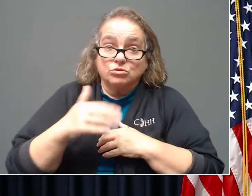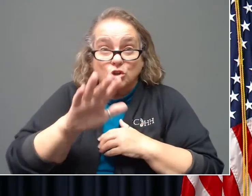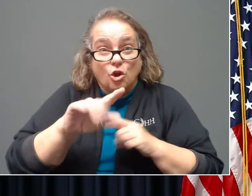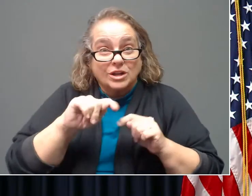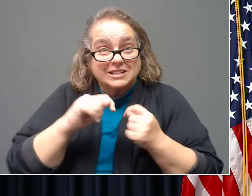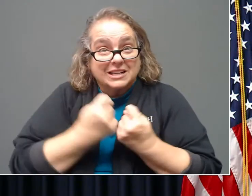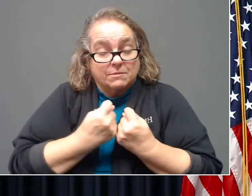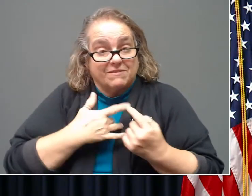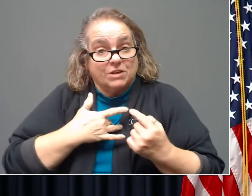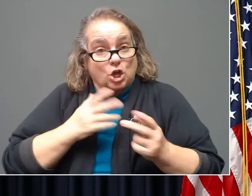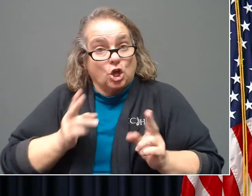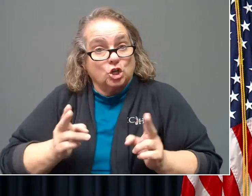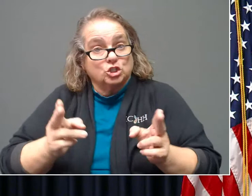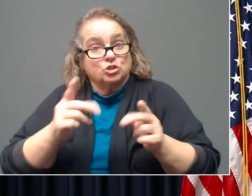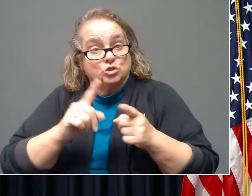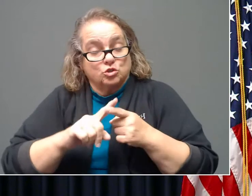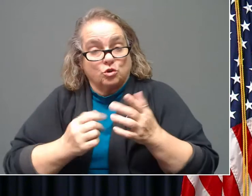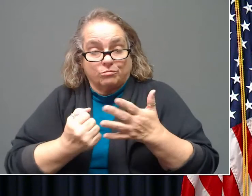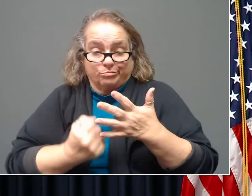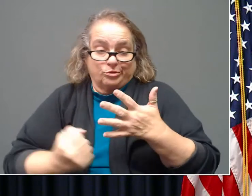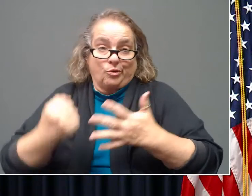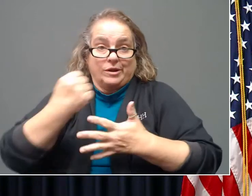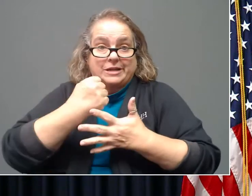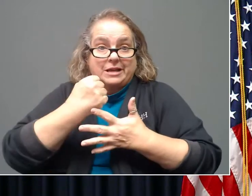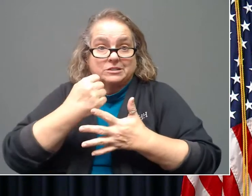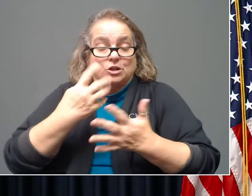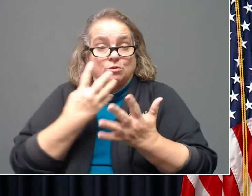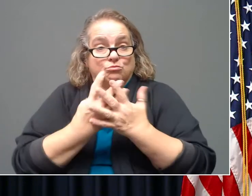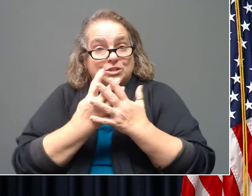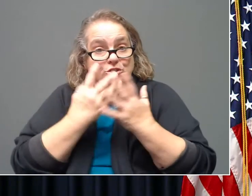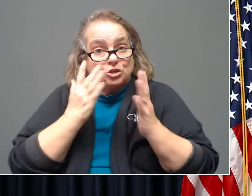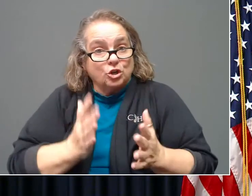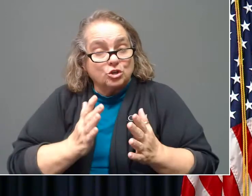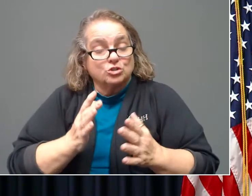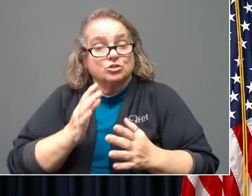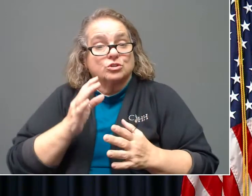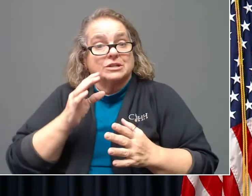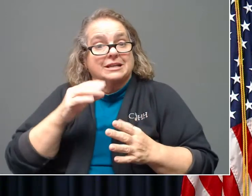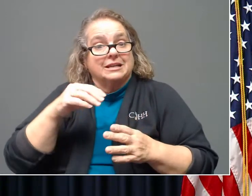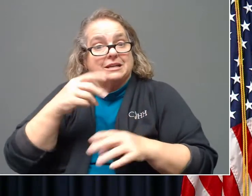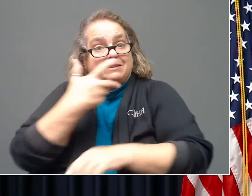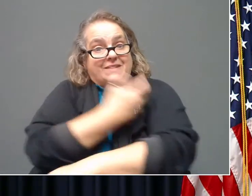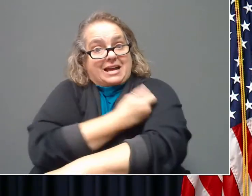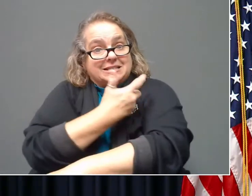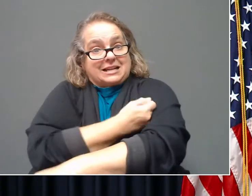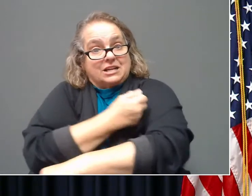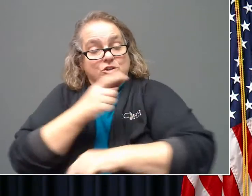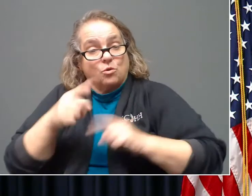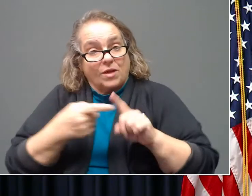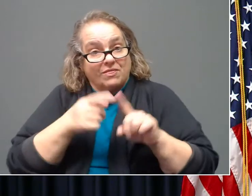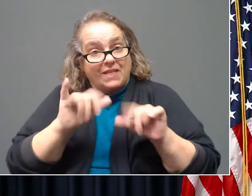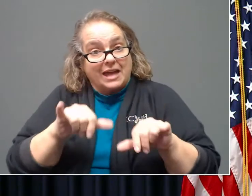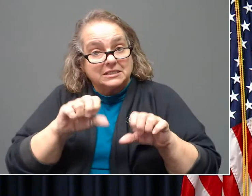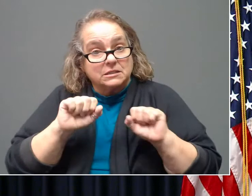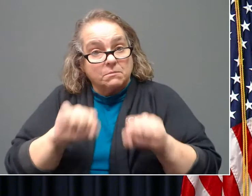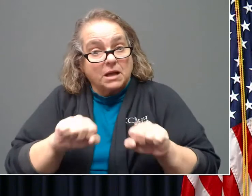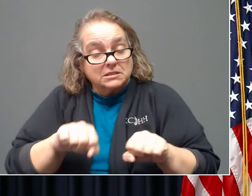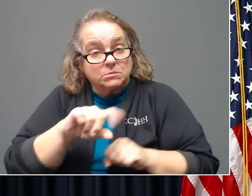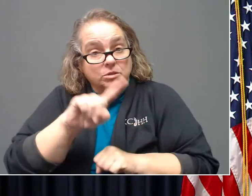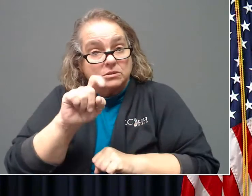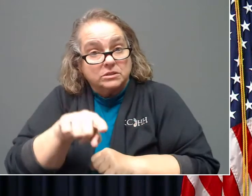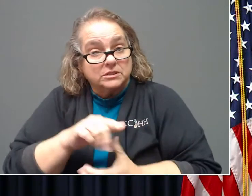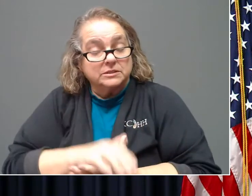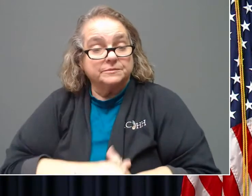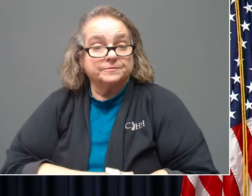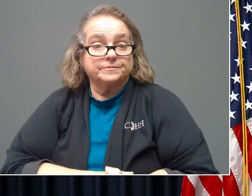urgency to prioritize prisoner or inmate vaccinations when that becomes possible. And what